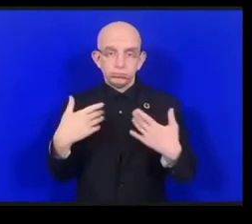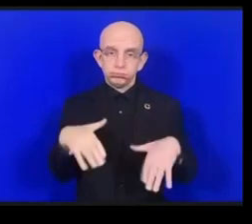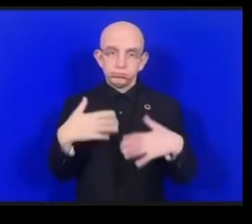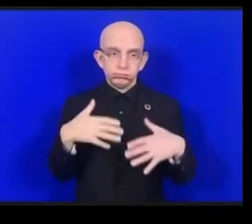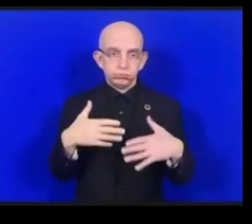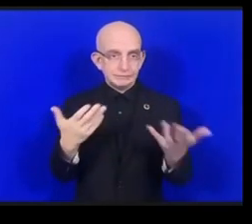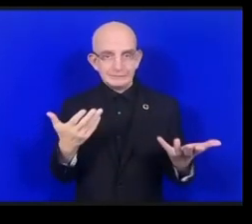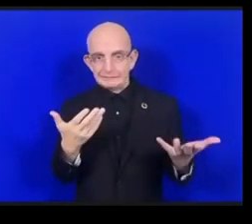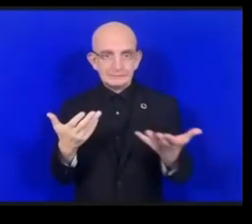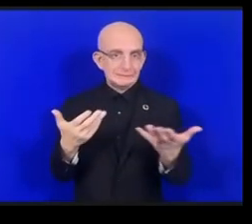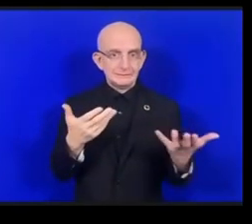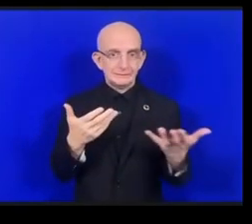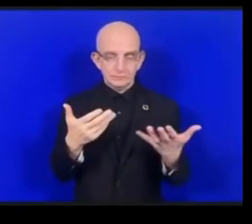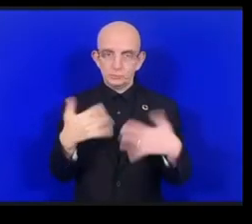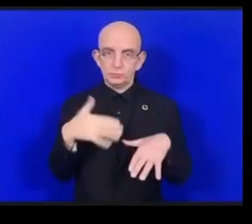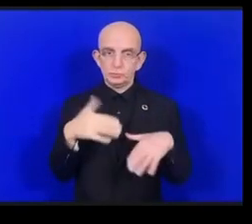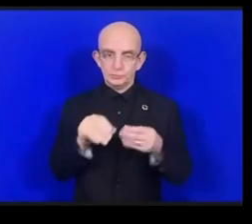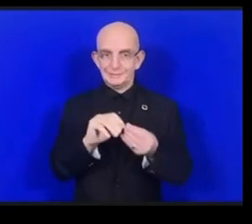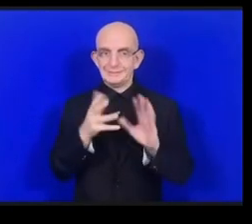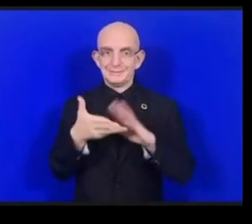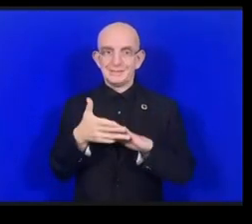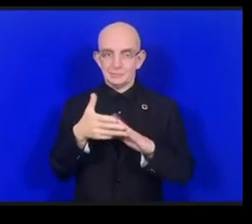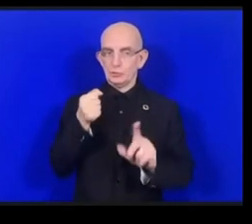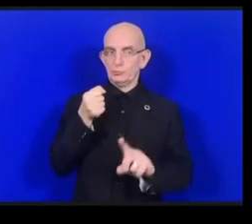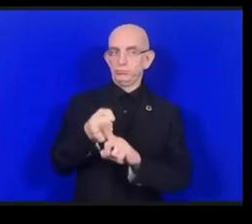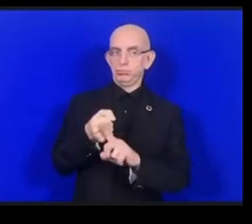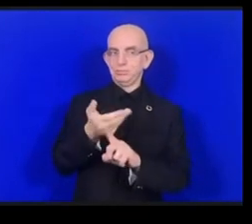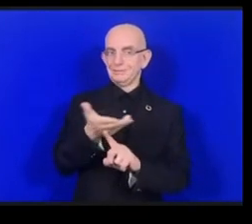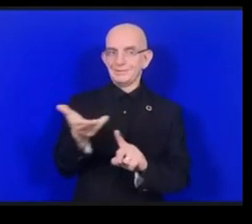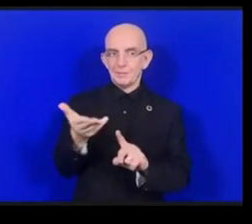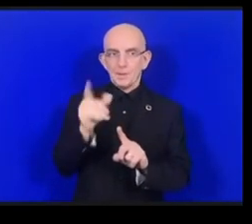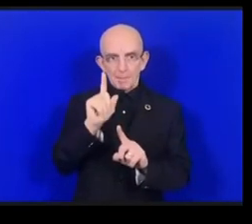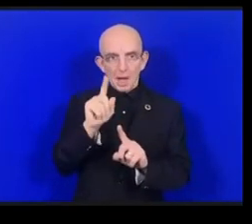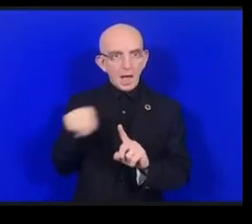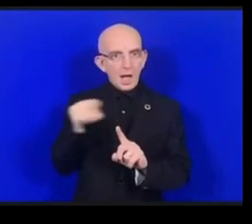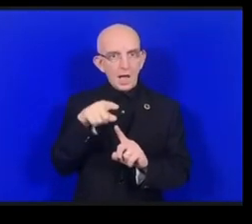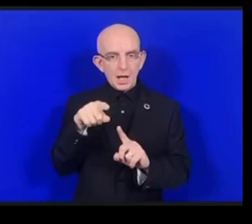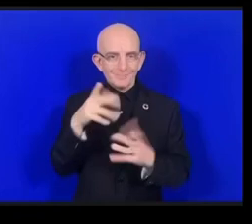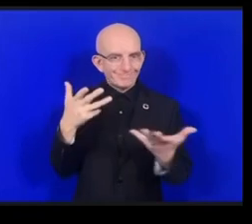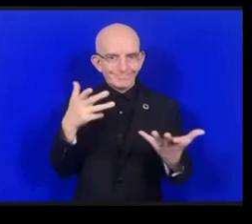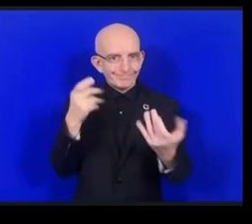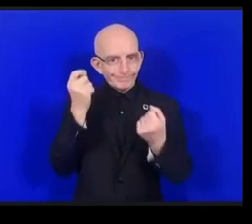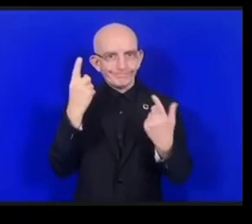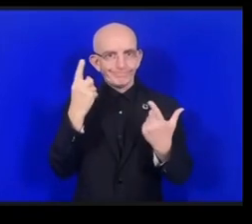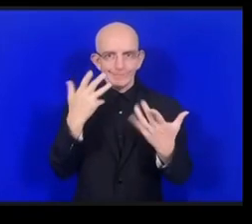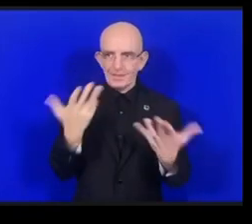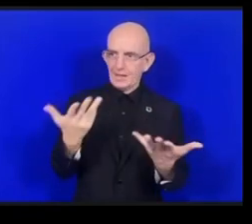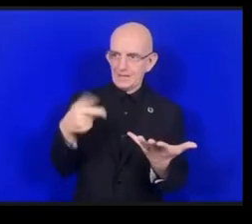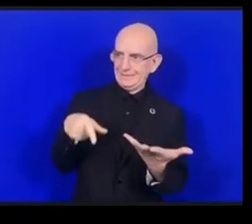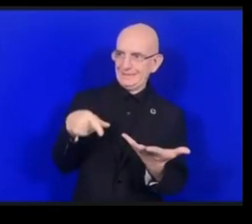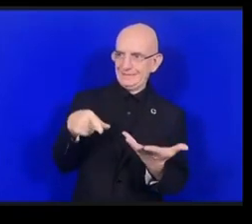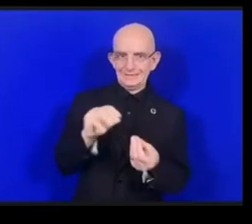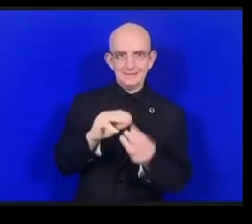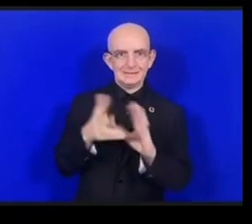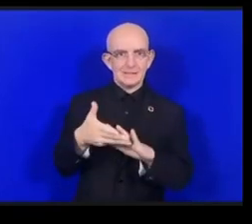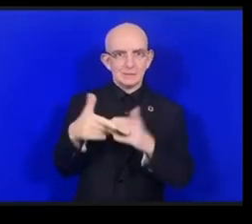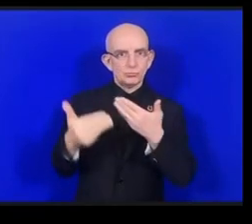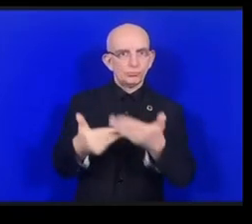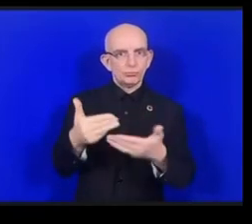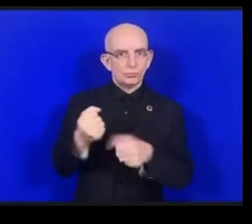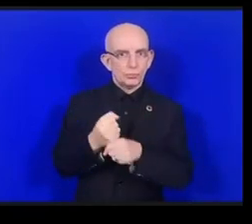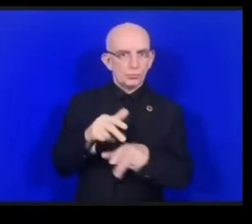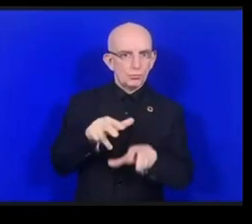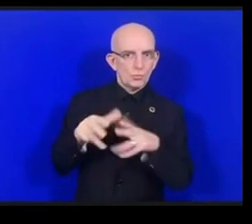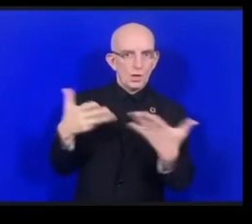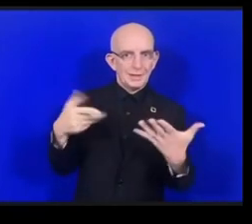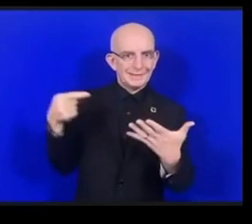understand that how the internet is work and how the internet is impacting our daily life and how